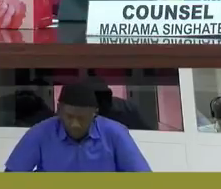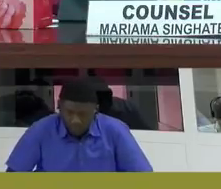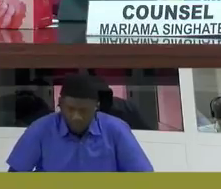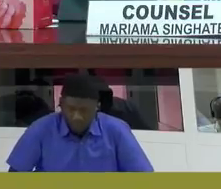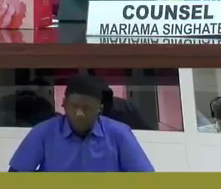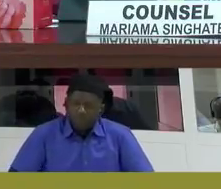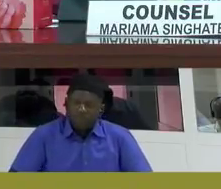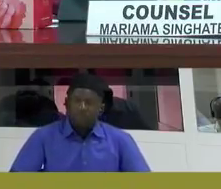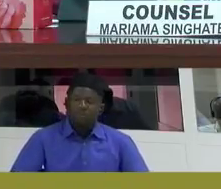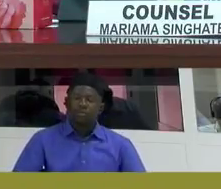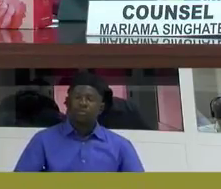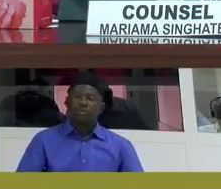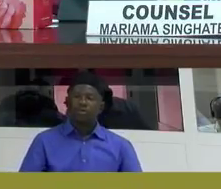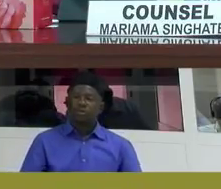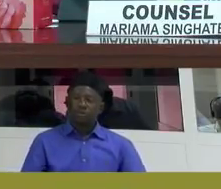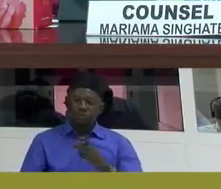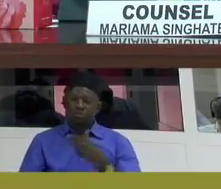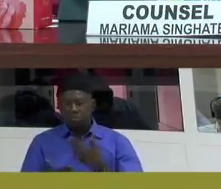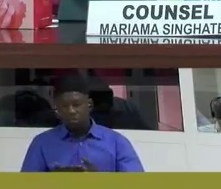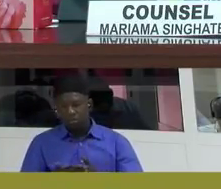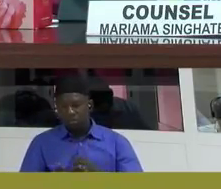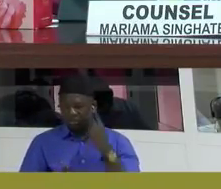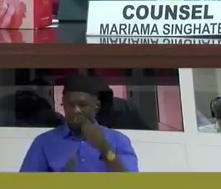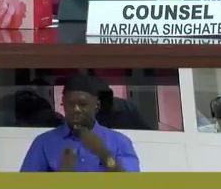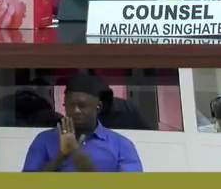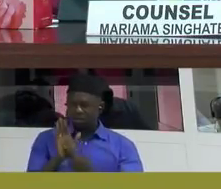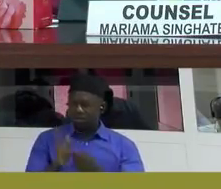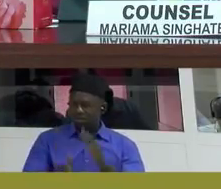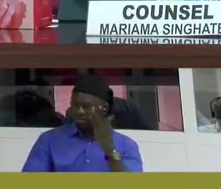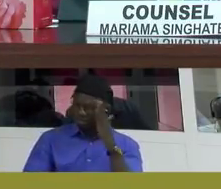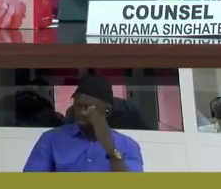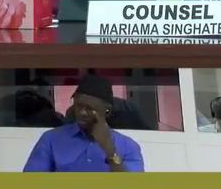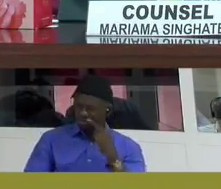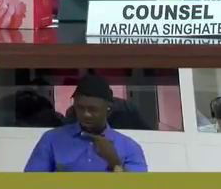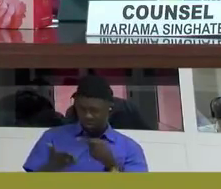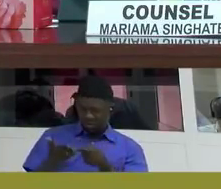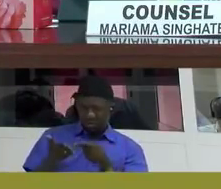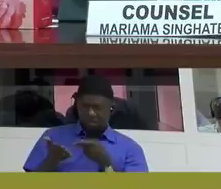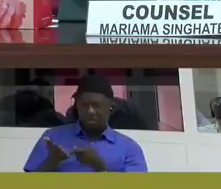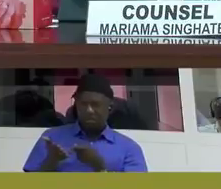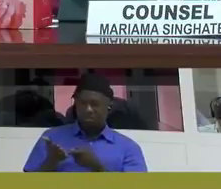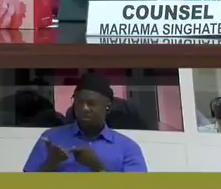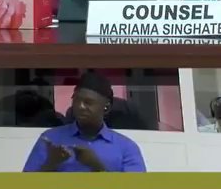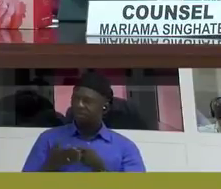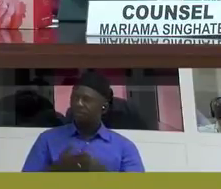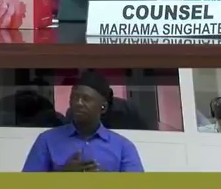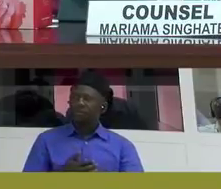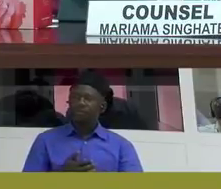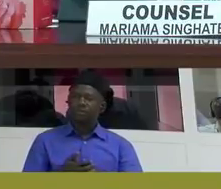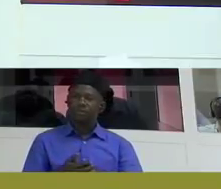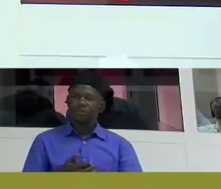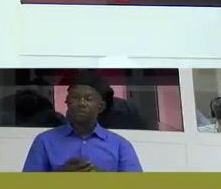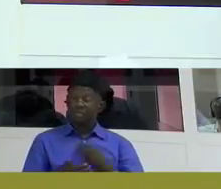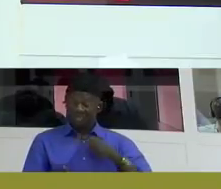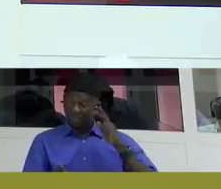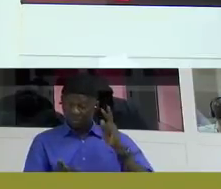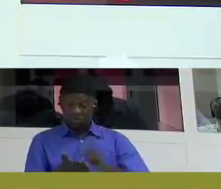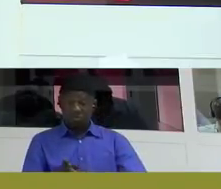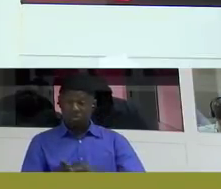Could you identify the problem with this? It is an endorsement of the